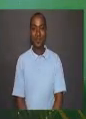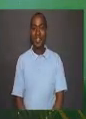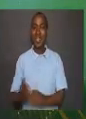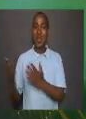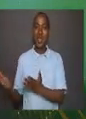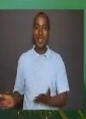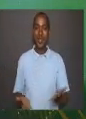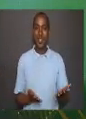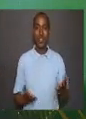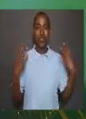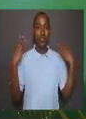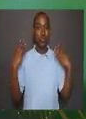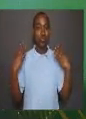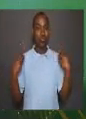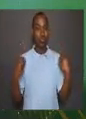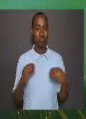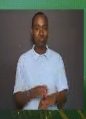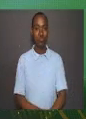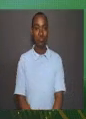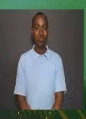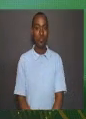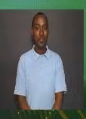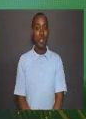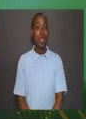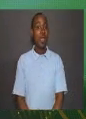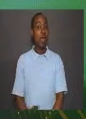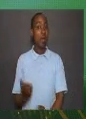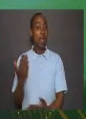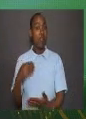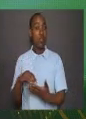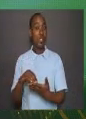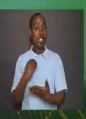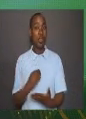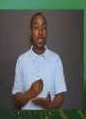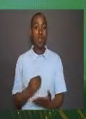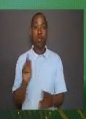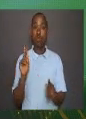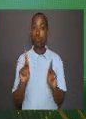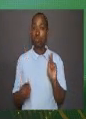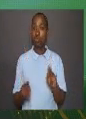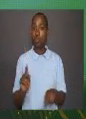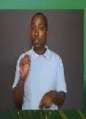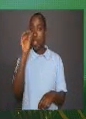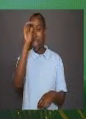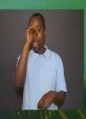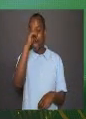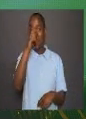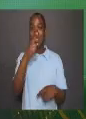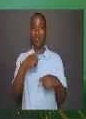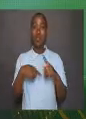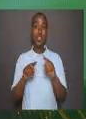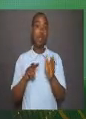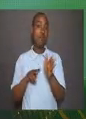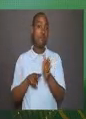Welcome back. As we have learned, people get AIDS caused by a